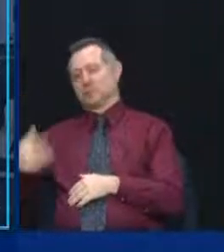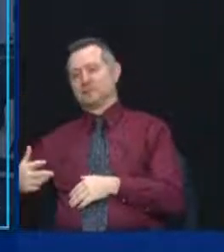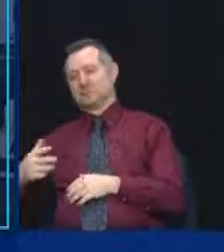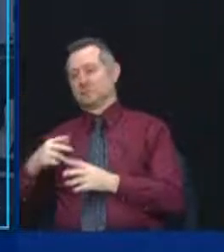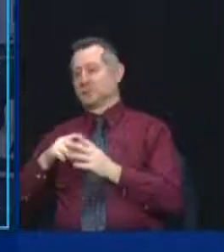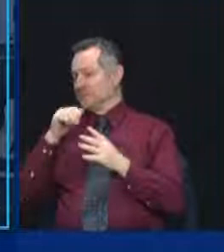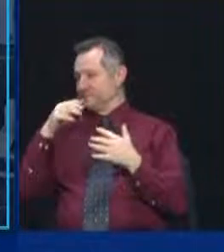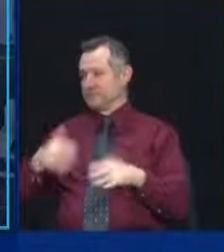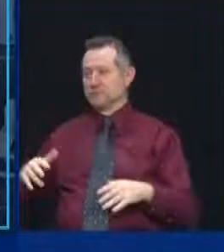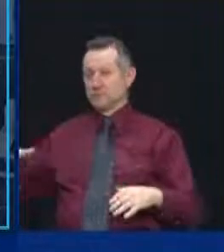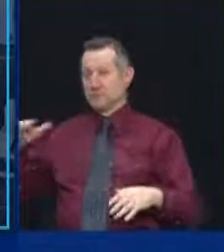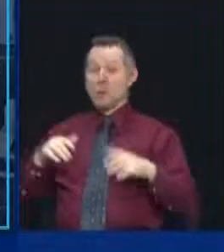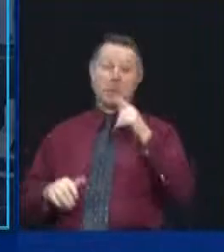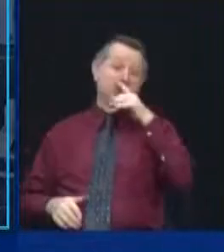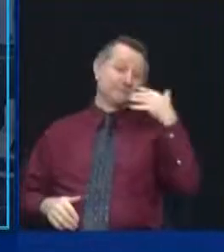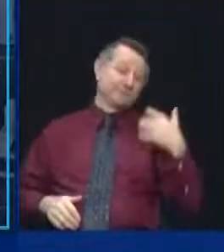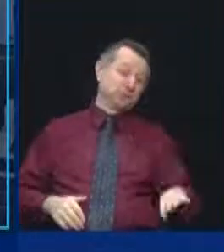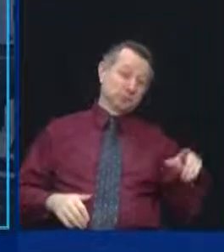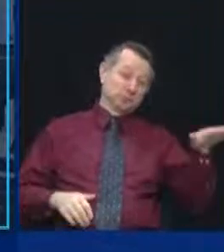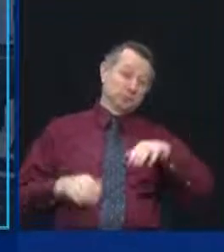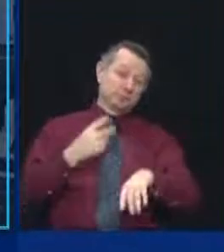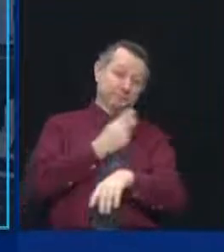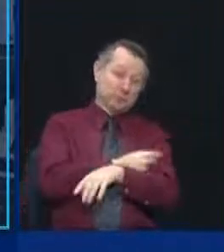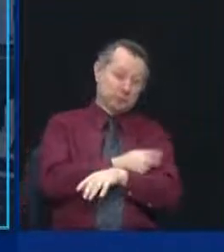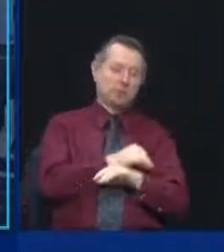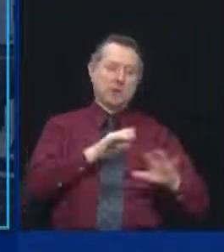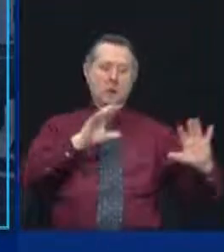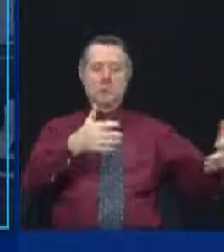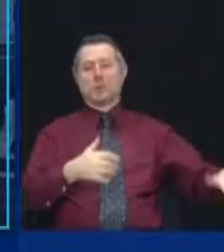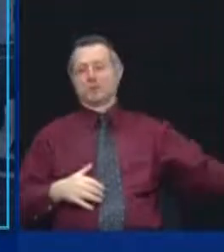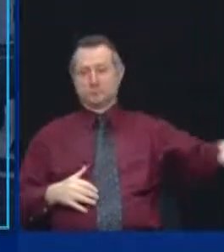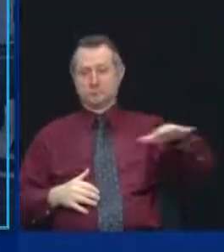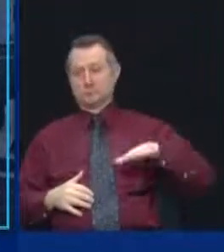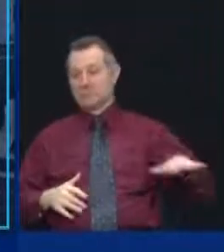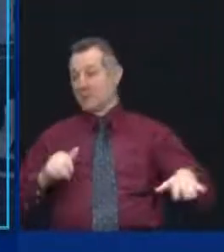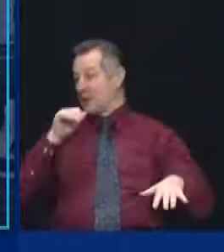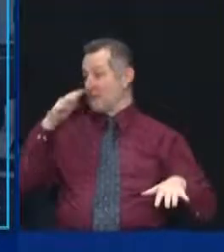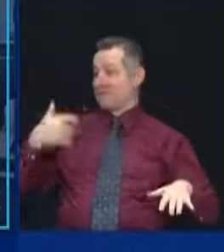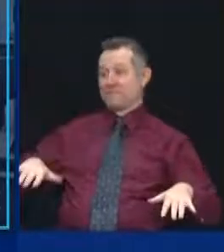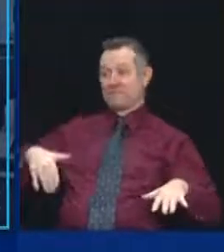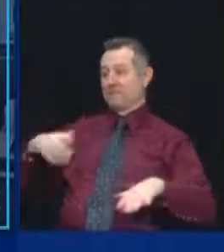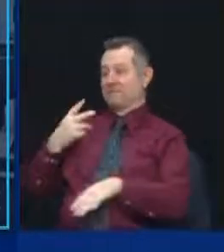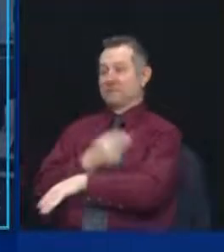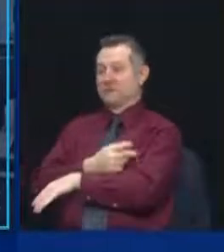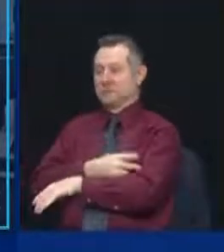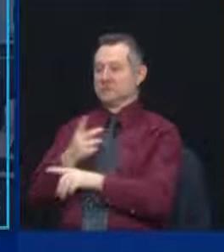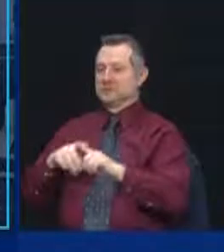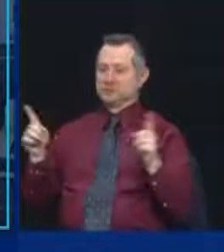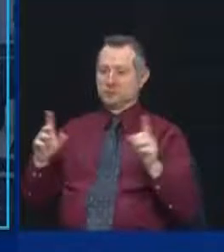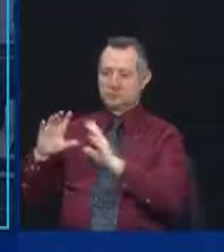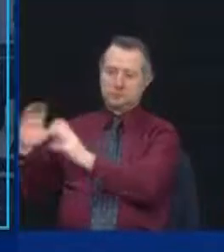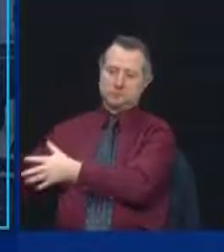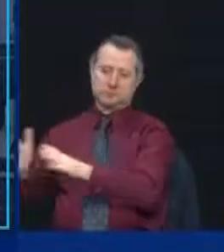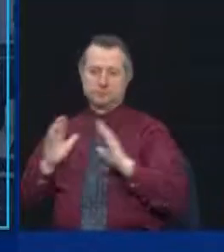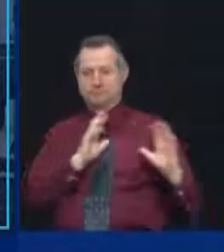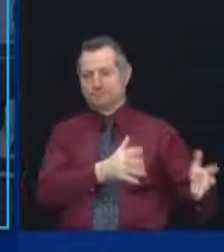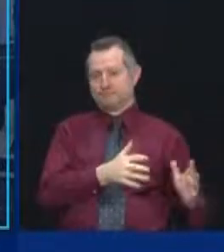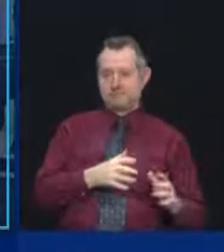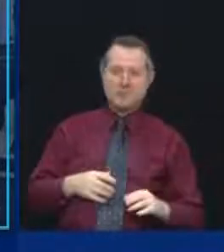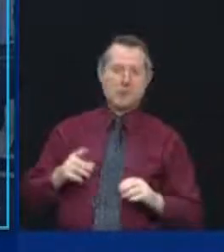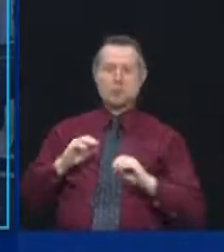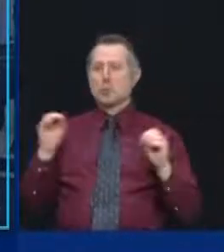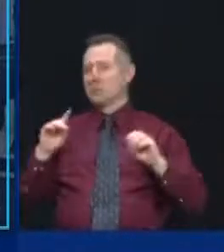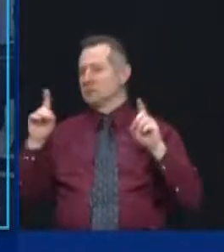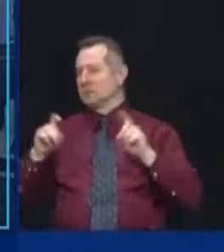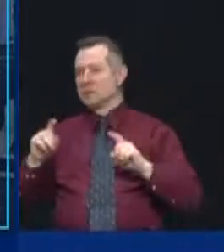vaccinated, that's one category. You're unvaccinated, that's another category. No testing, but if